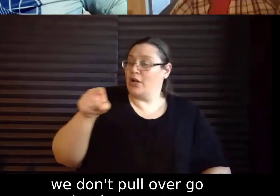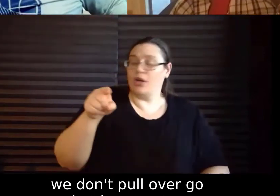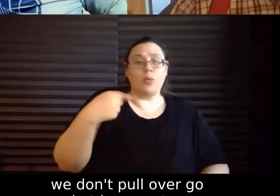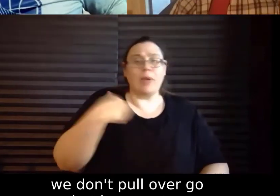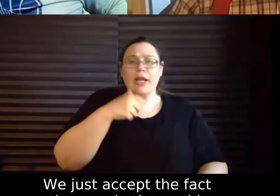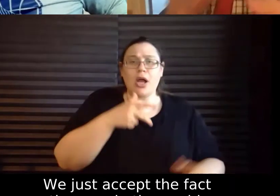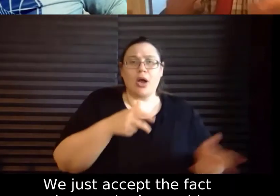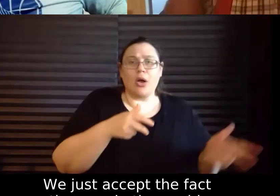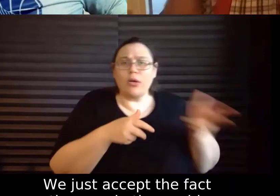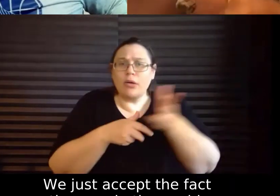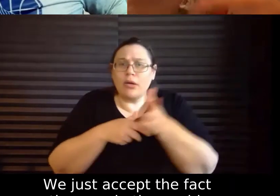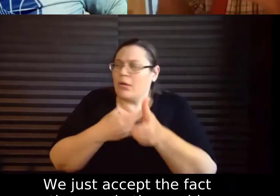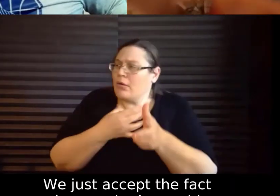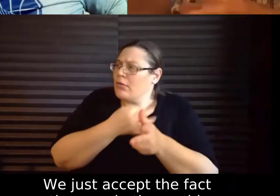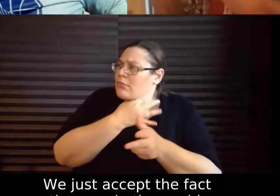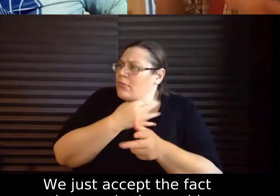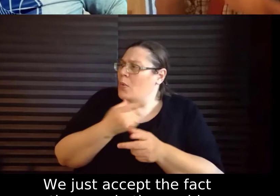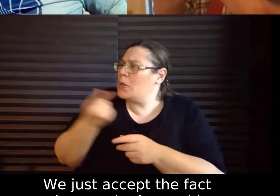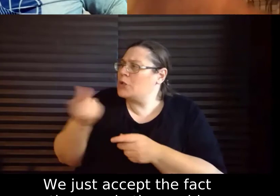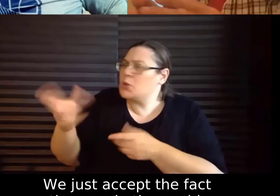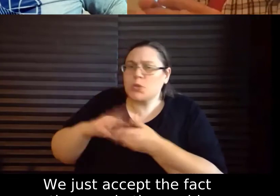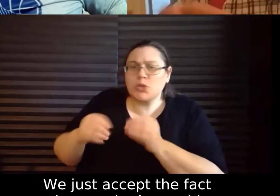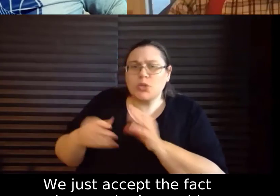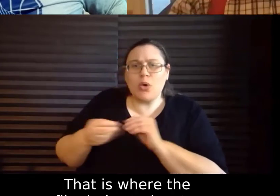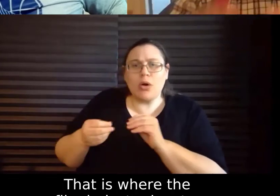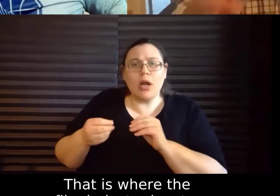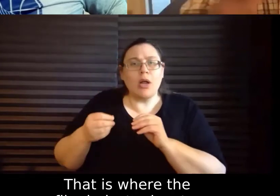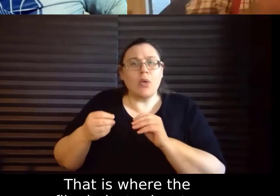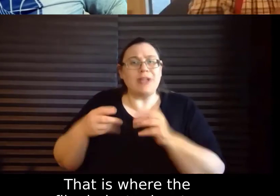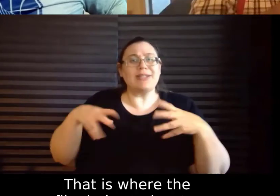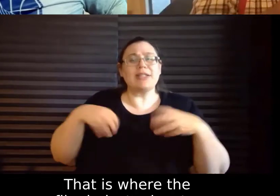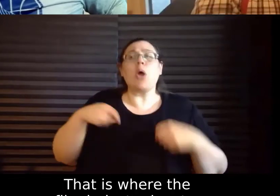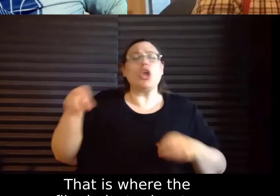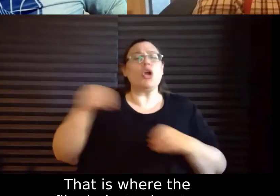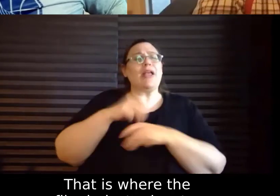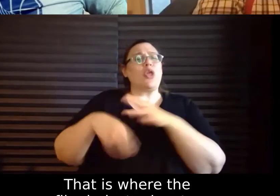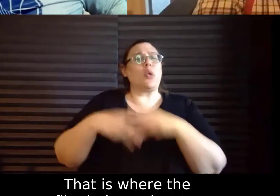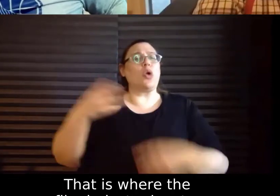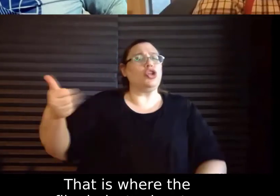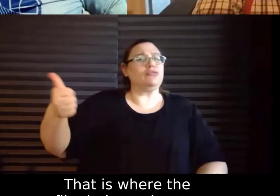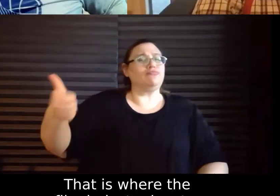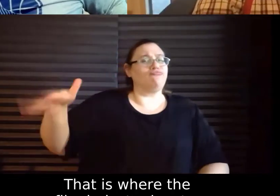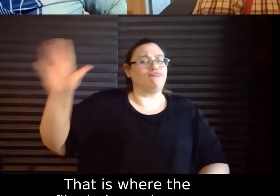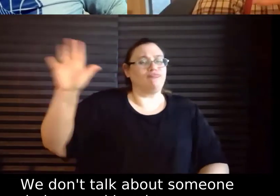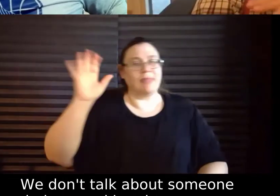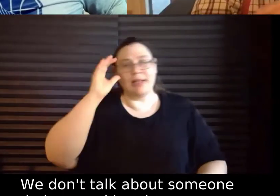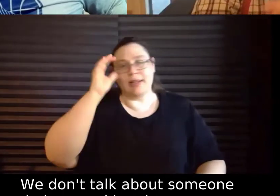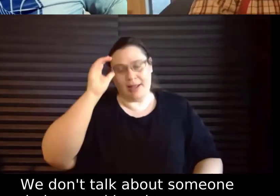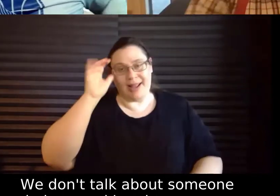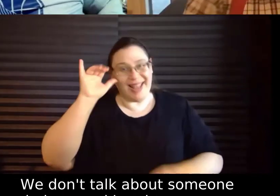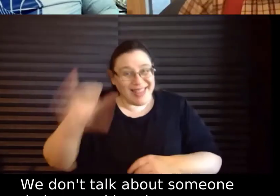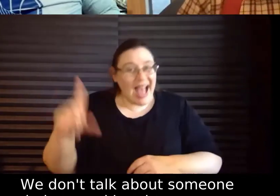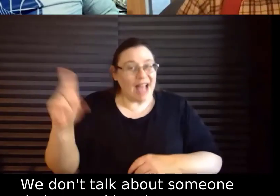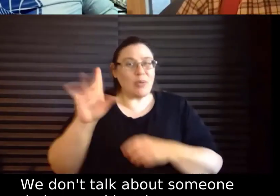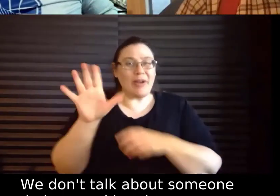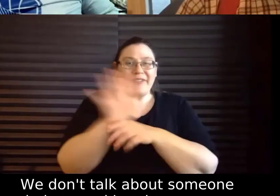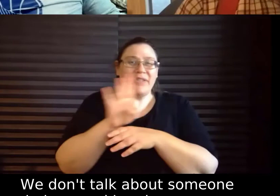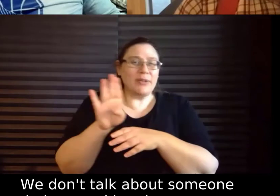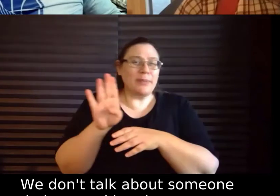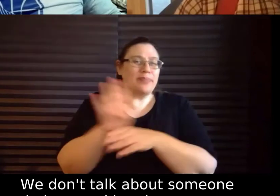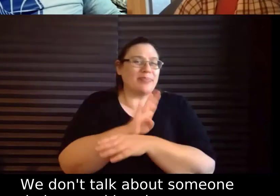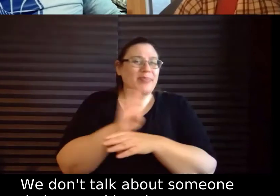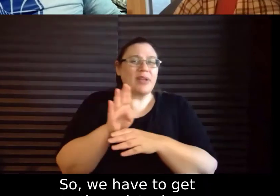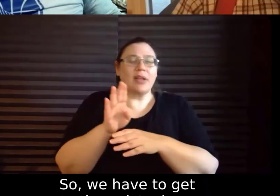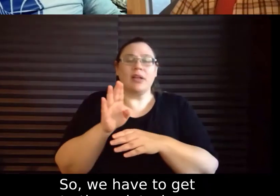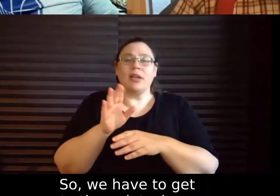what's your story? We just accept the fact that they're in the world. And that's where the film industry has to, we don't talk about somebody being a